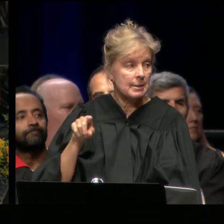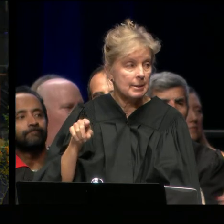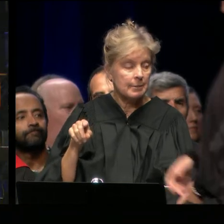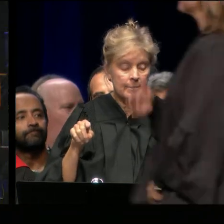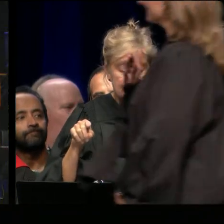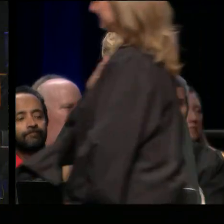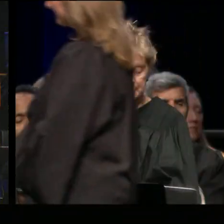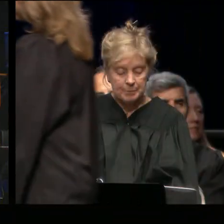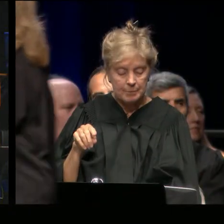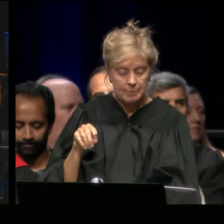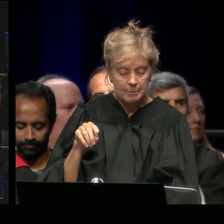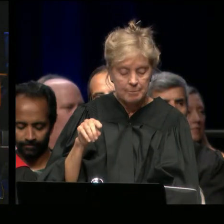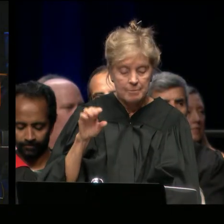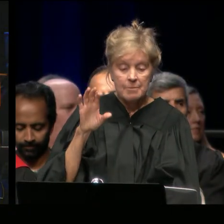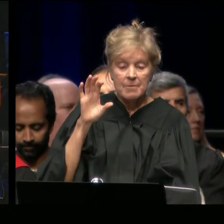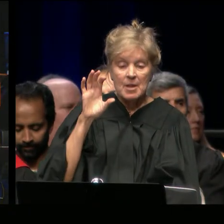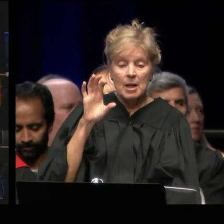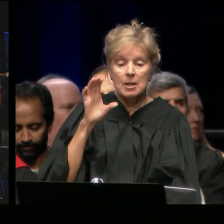Cheryl Berletano.